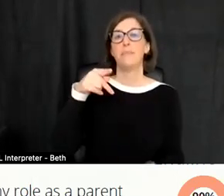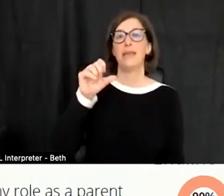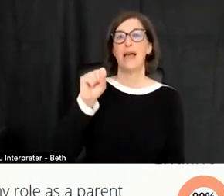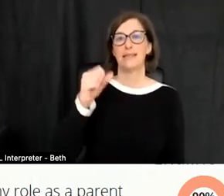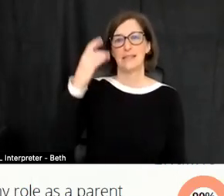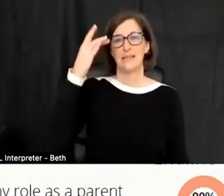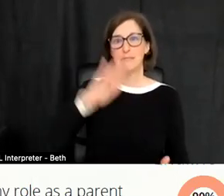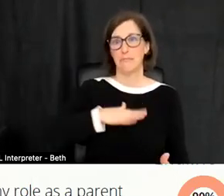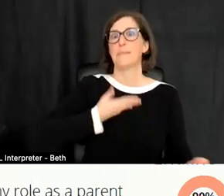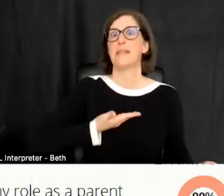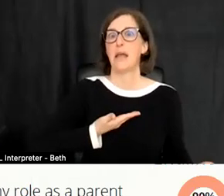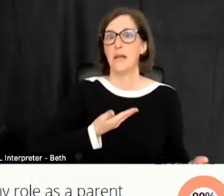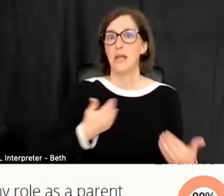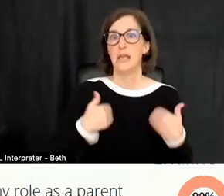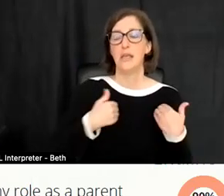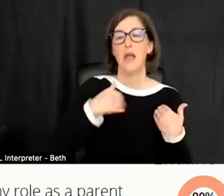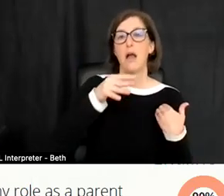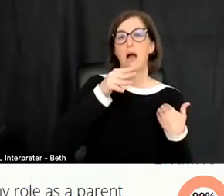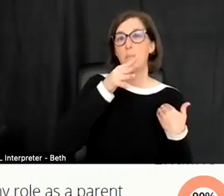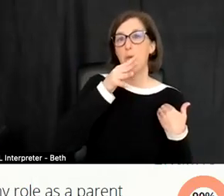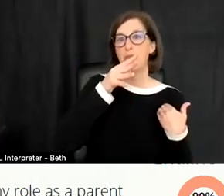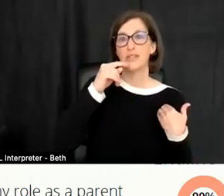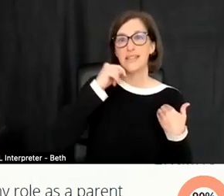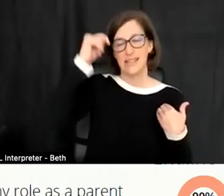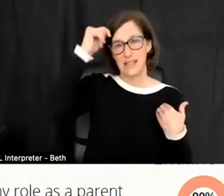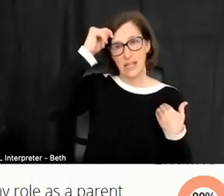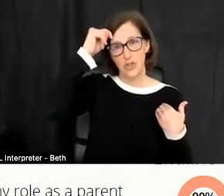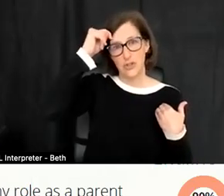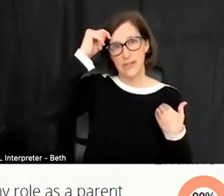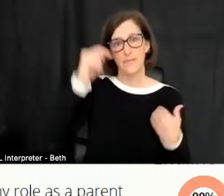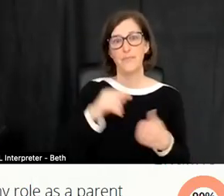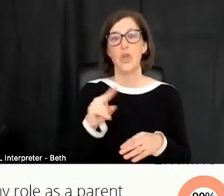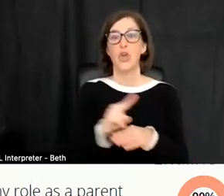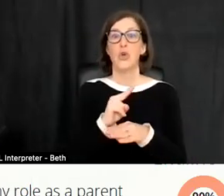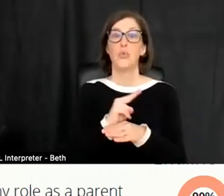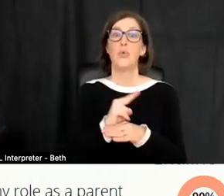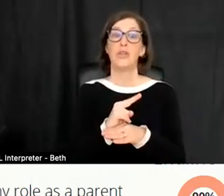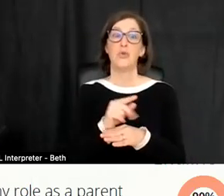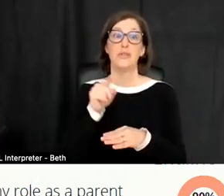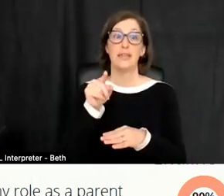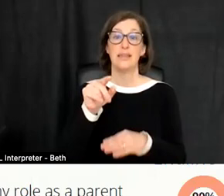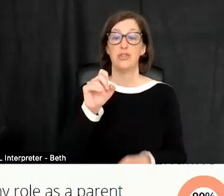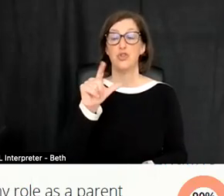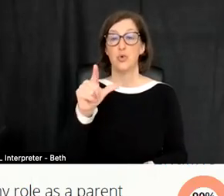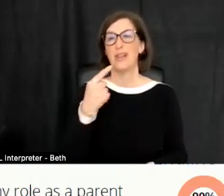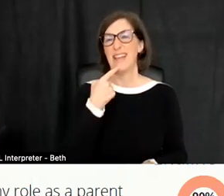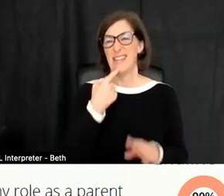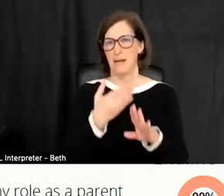amongst adolescents and young mothers, as well as their mental health. In this, we used the PSS assessment tool that I mentioned